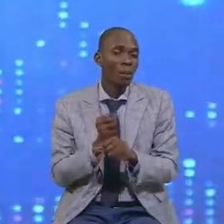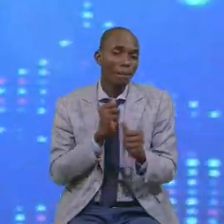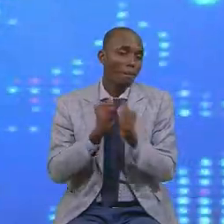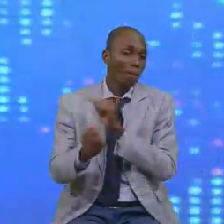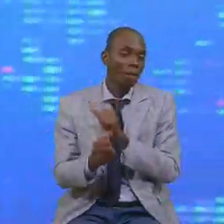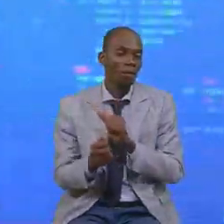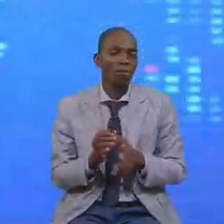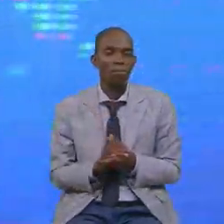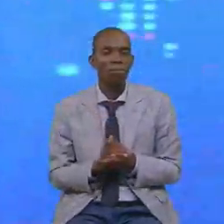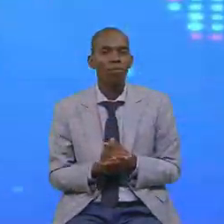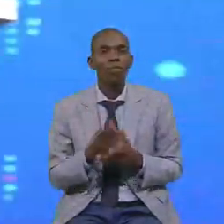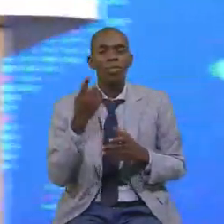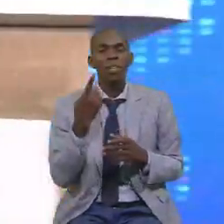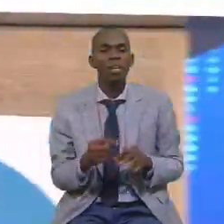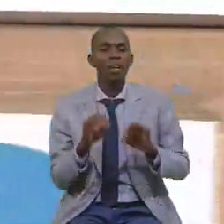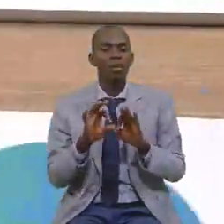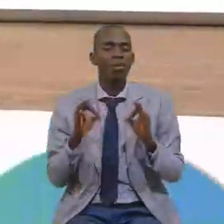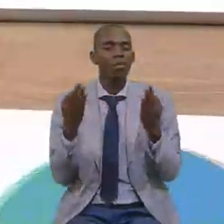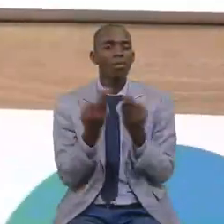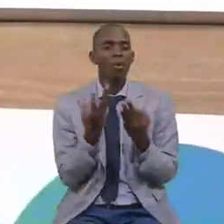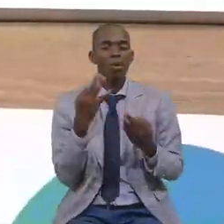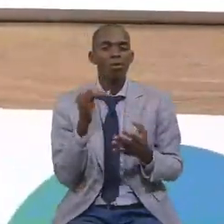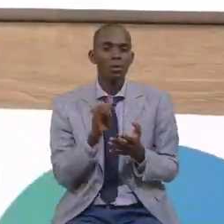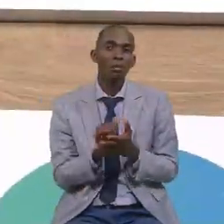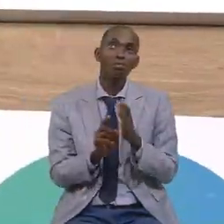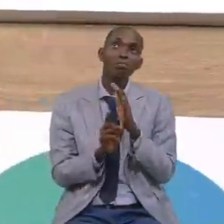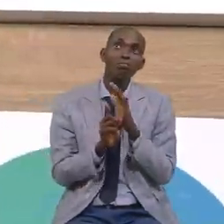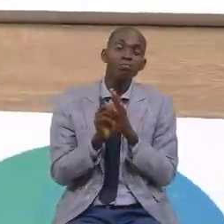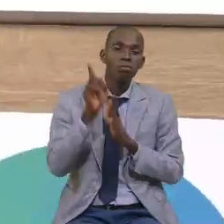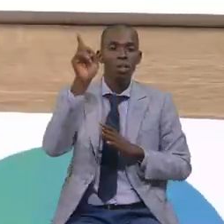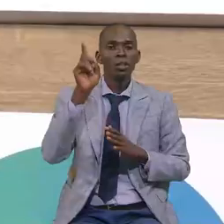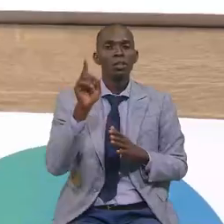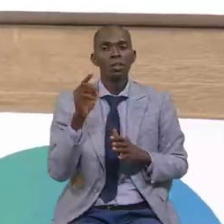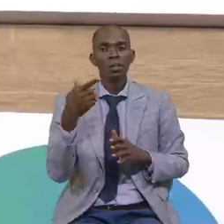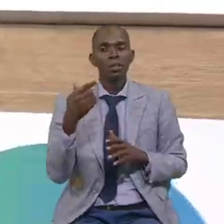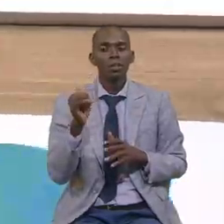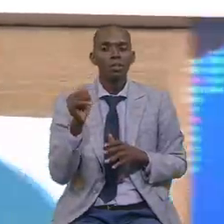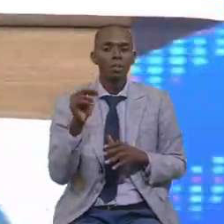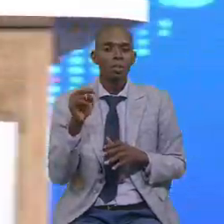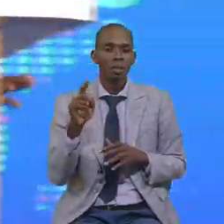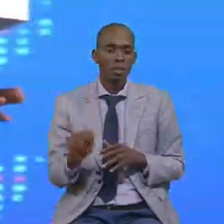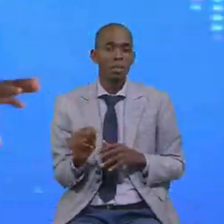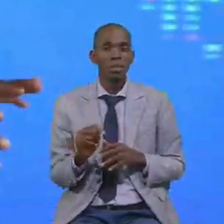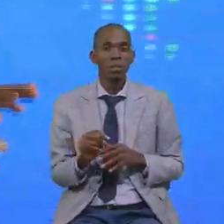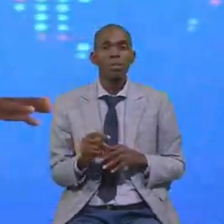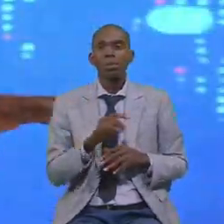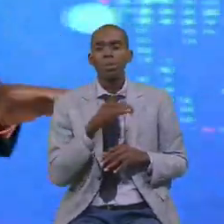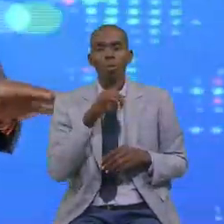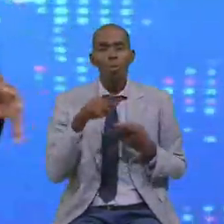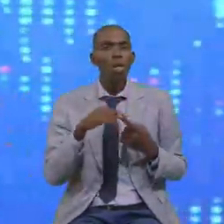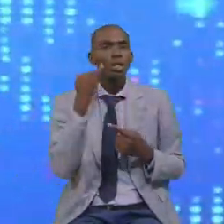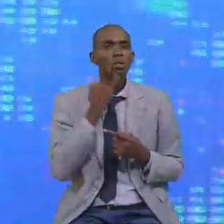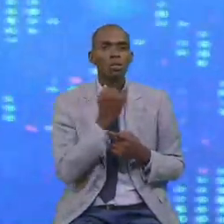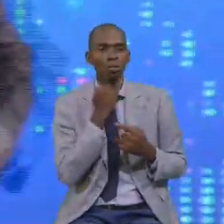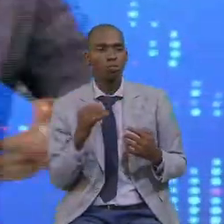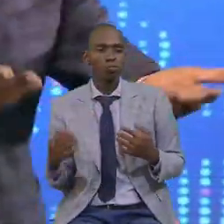the relatives of that Goliath giant, Israel confronted them,